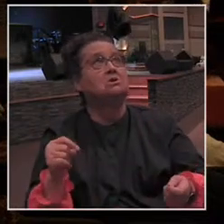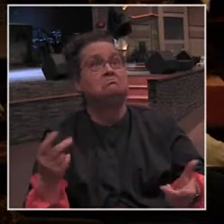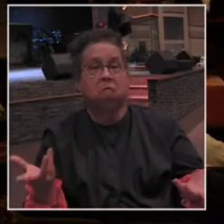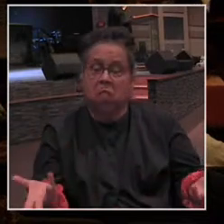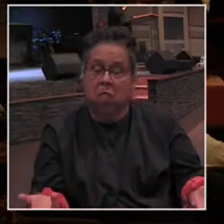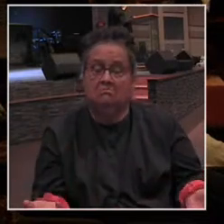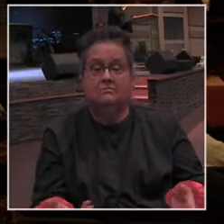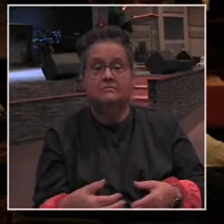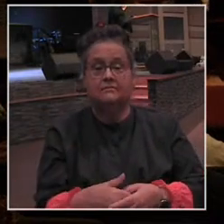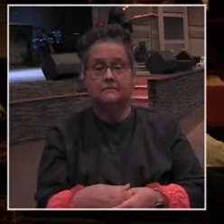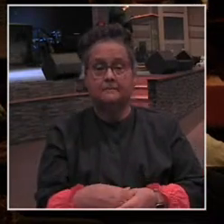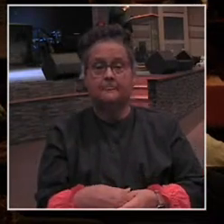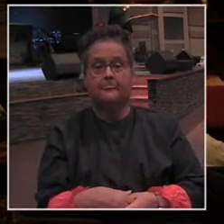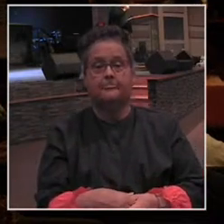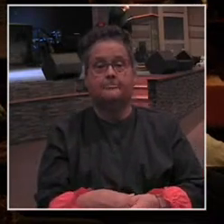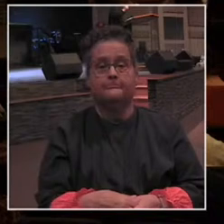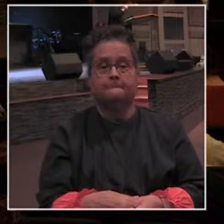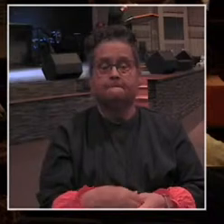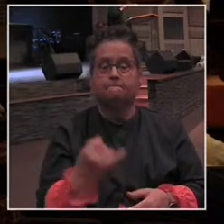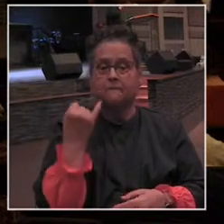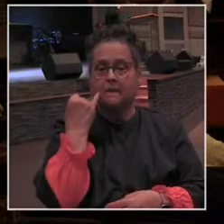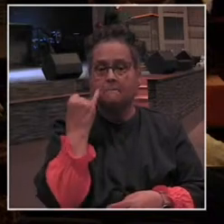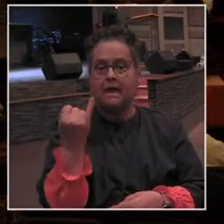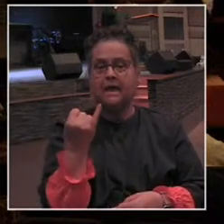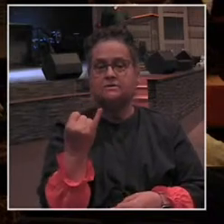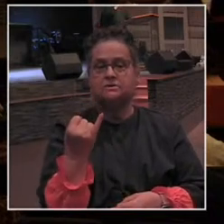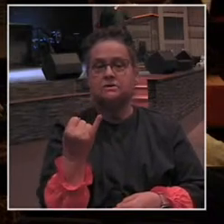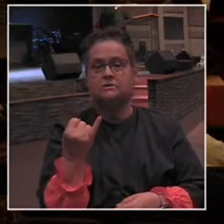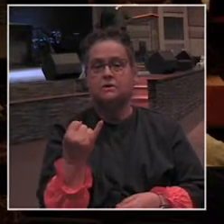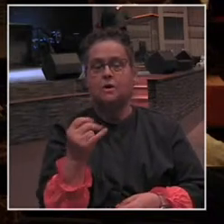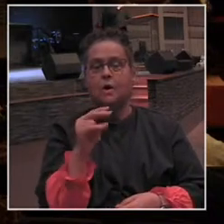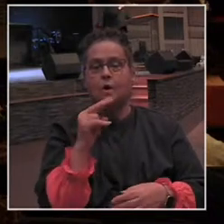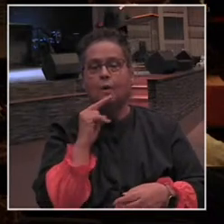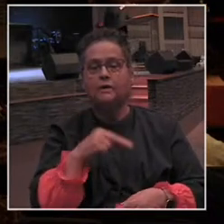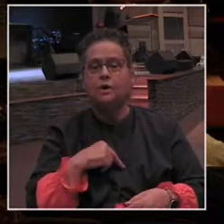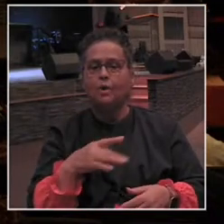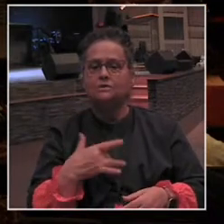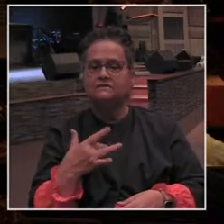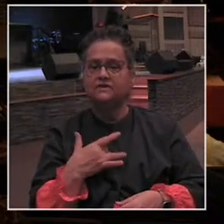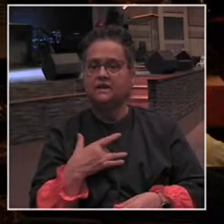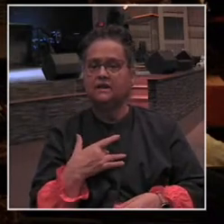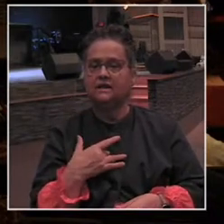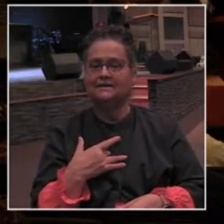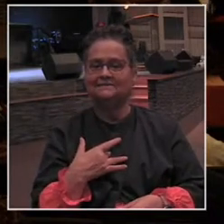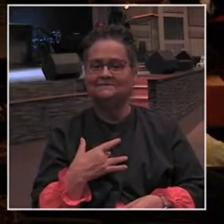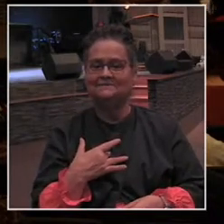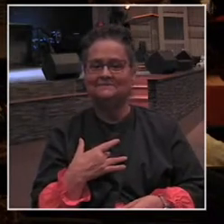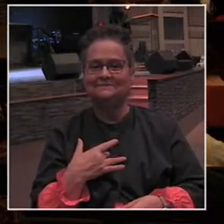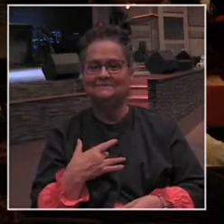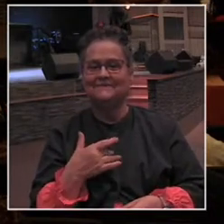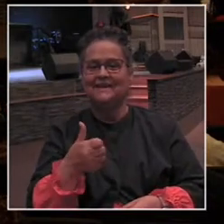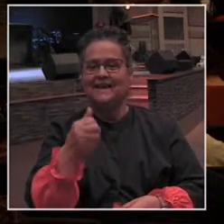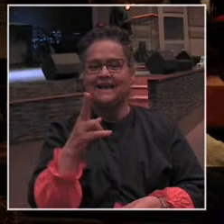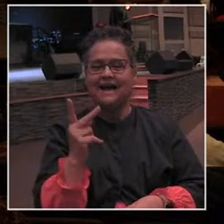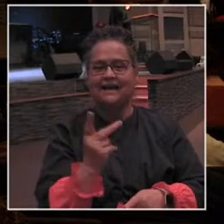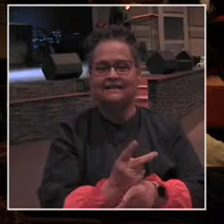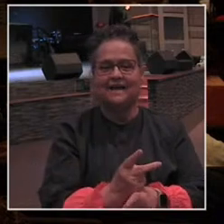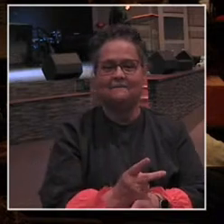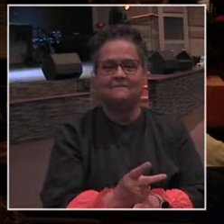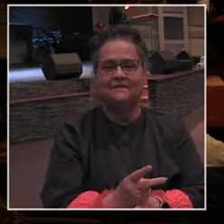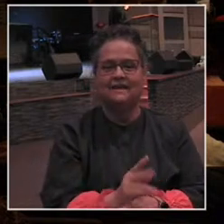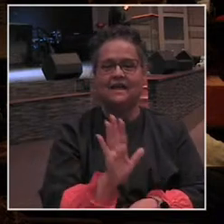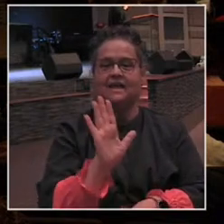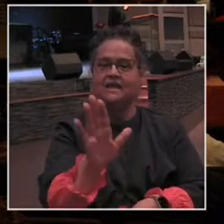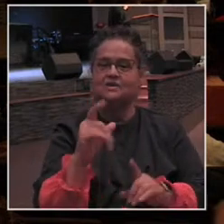them. Can you imagine what Noah was feeling during that time? Wow, God kept his word.